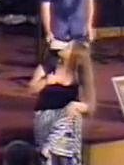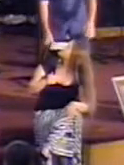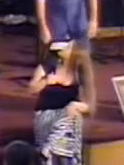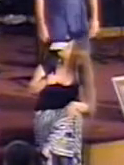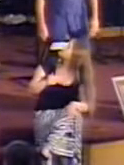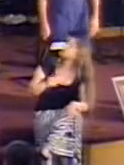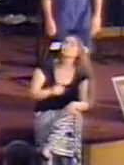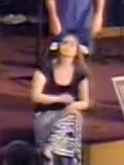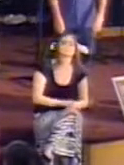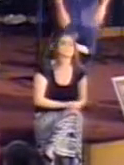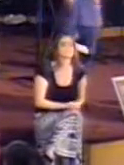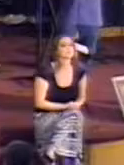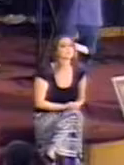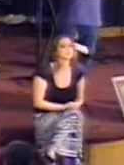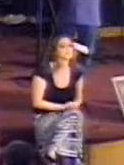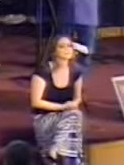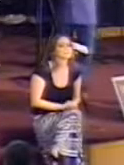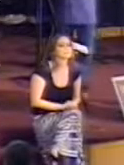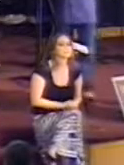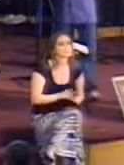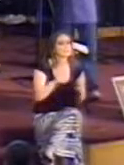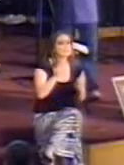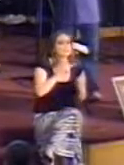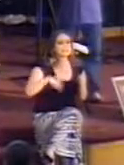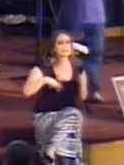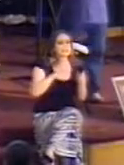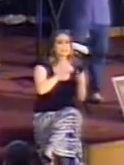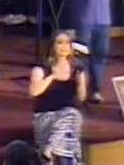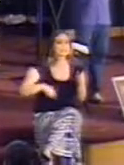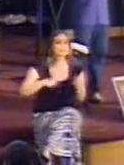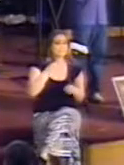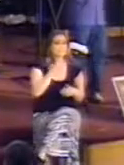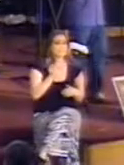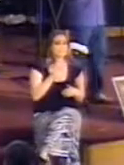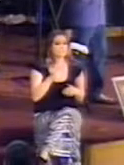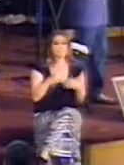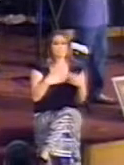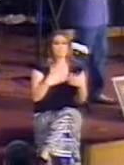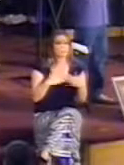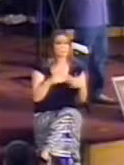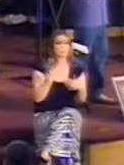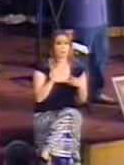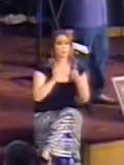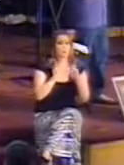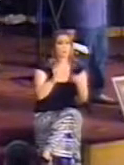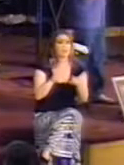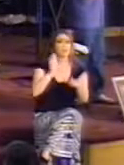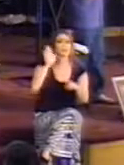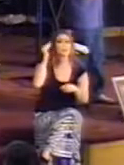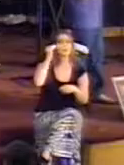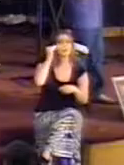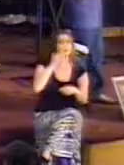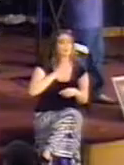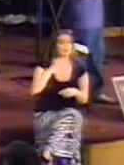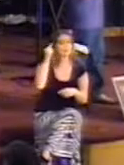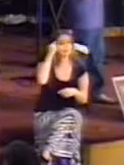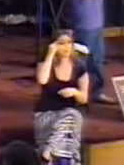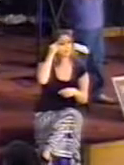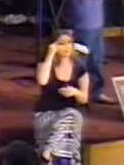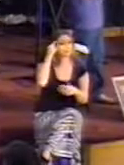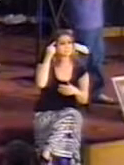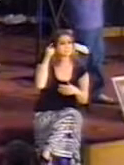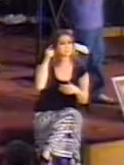me. And so King David's saying, doesn't matter where I go. You know my thoughts and you think about me, you're acquainted